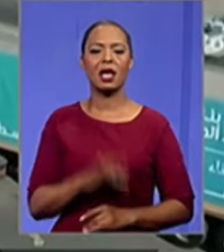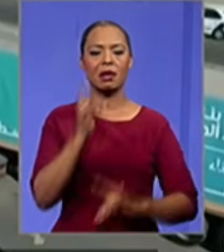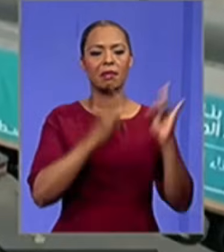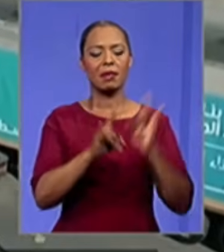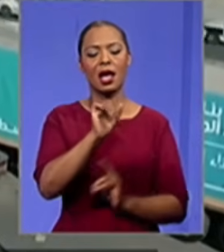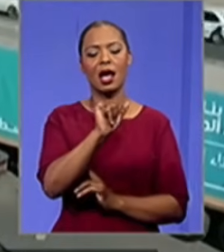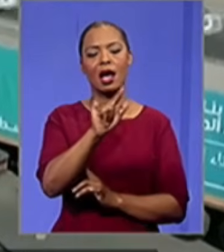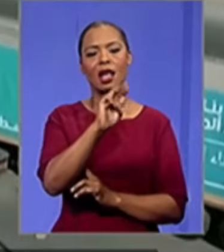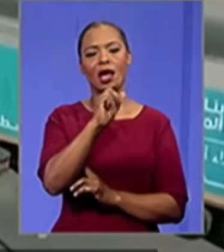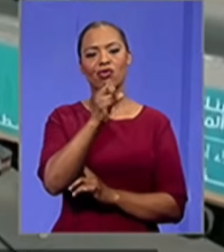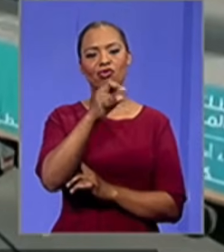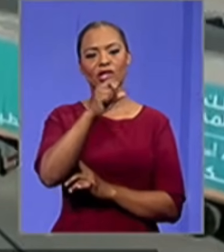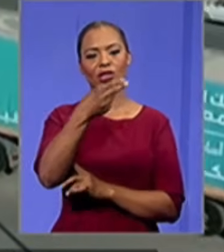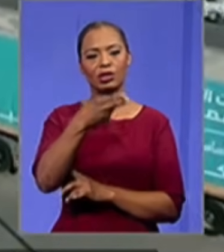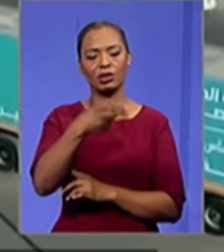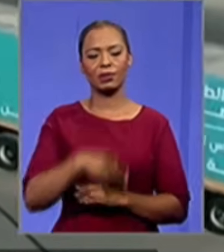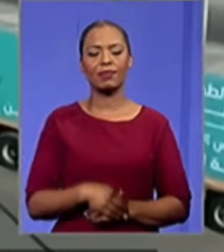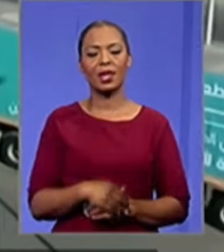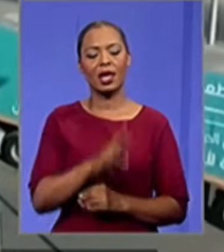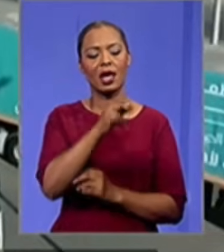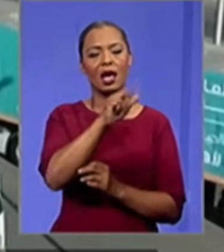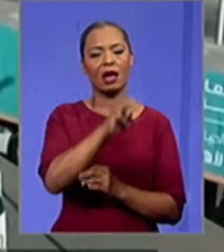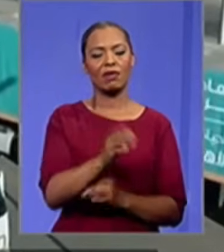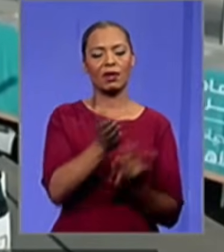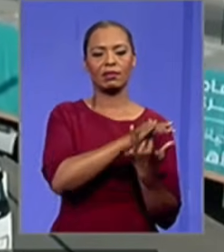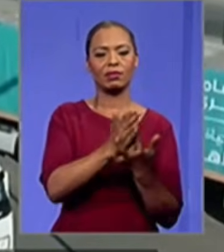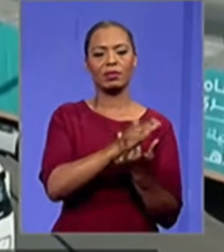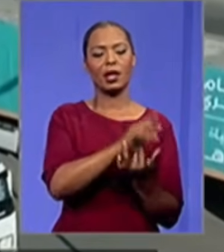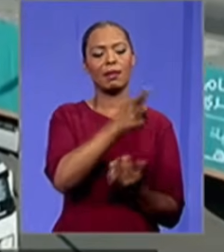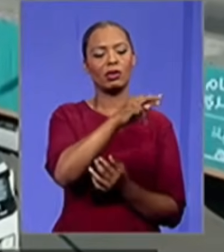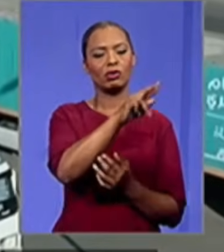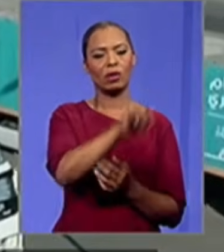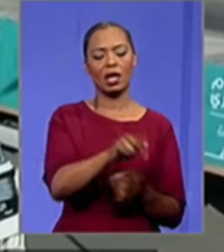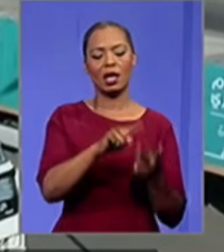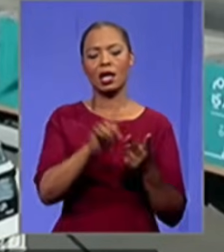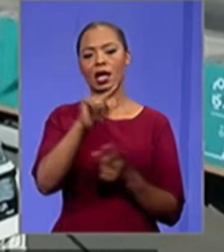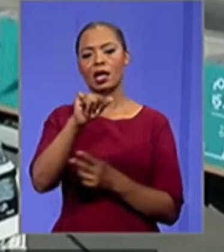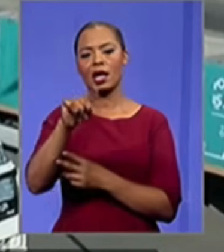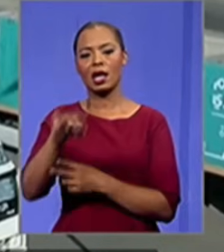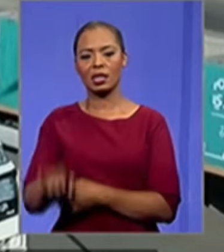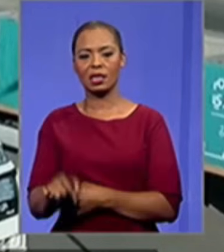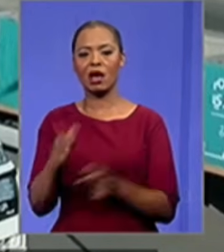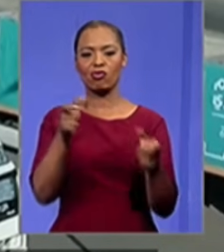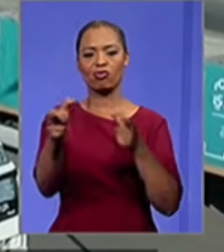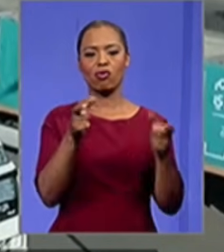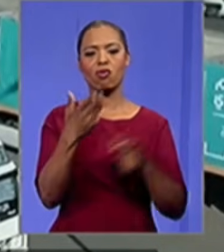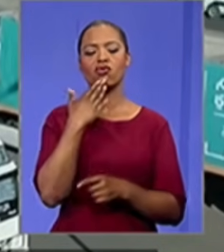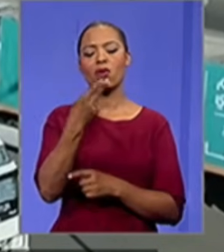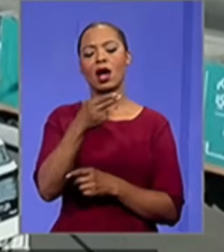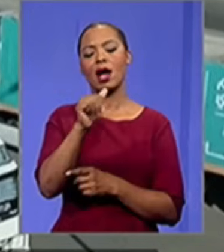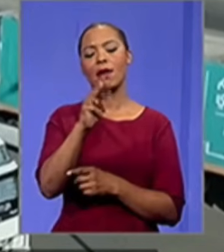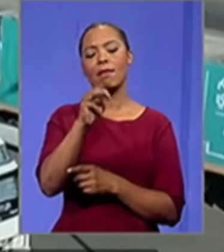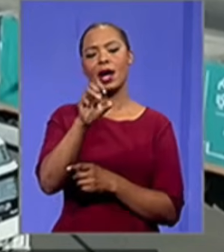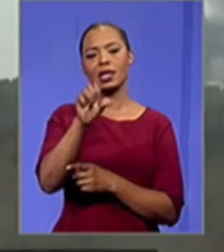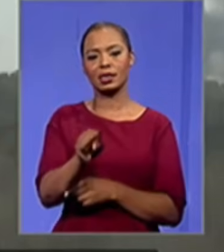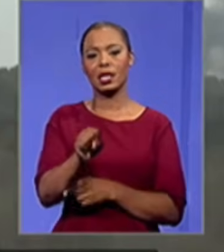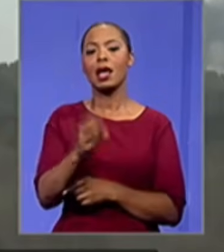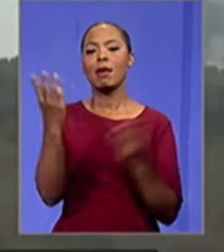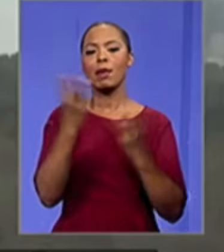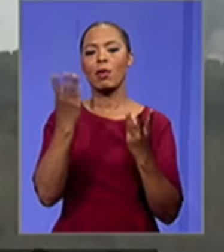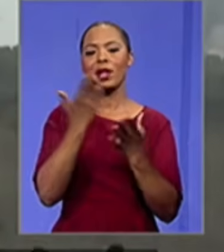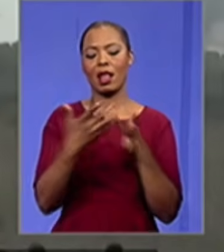Arish. Rafah e magareng ga Sinai Peninsula le Gaza yeo e laolwago ke Hamas gomme ke lona lefelo le le noši leo badudi ba ka